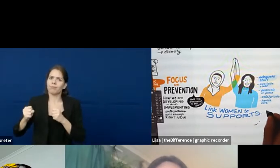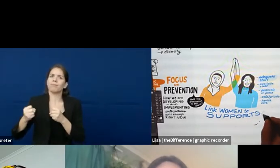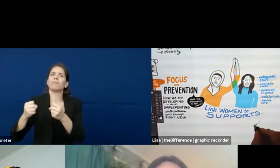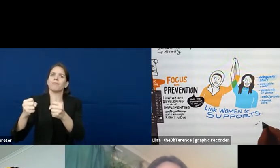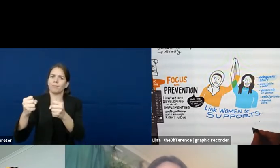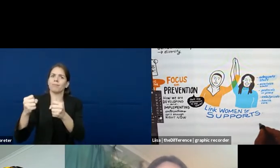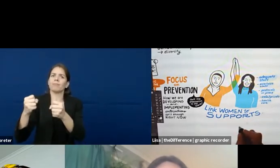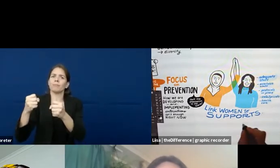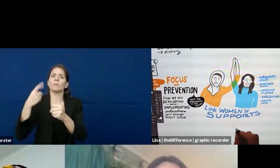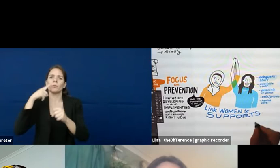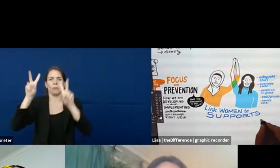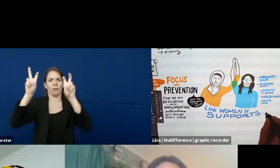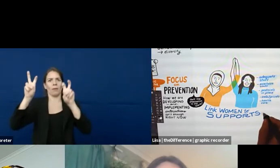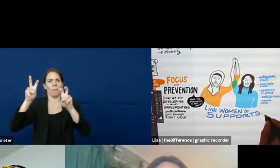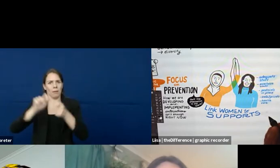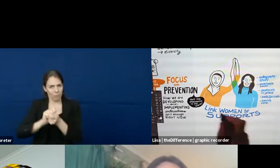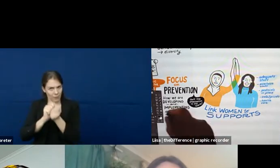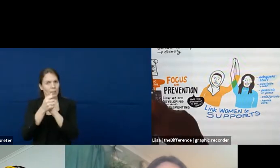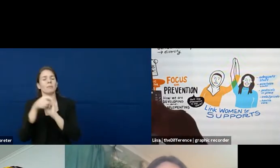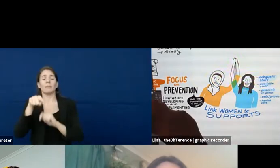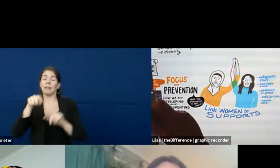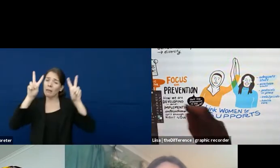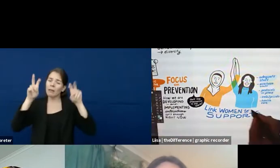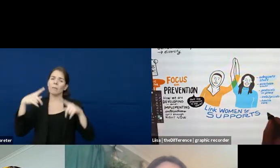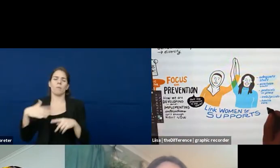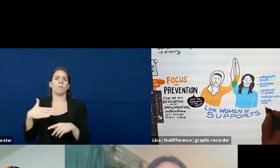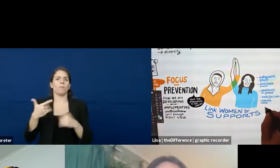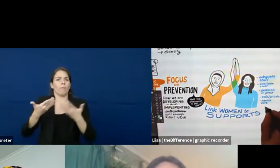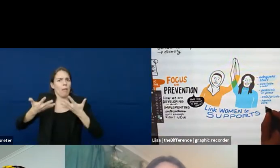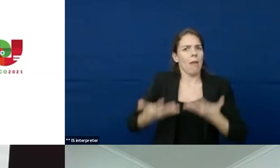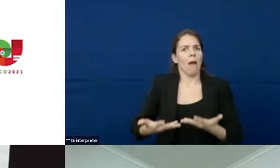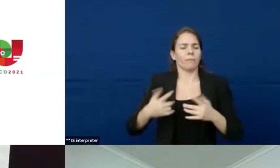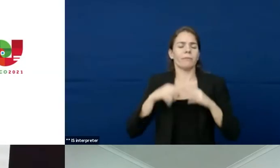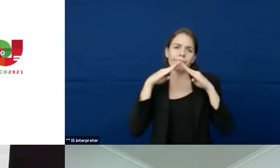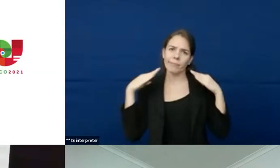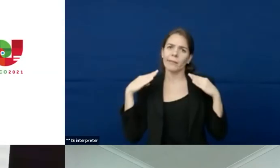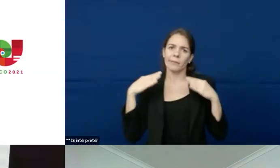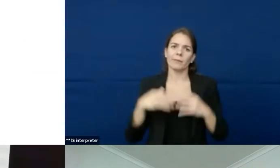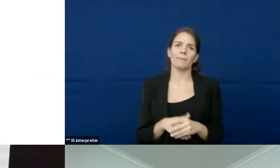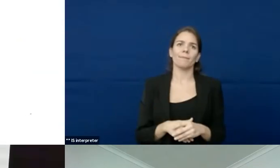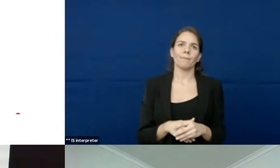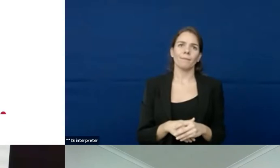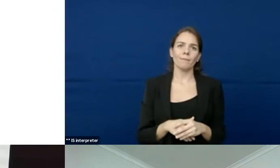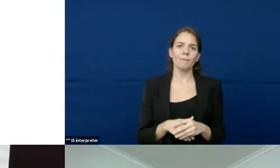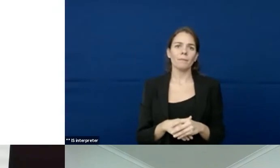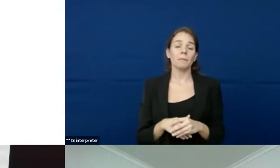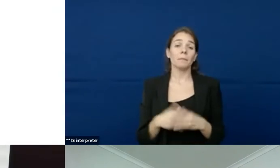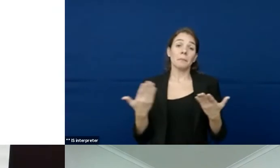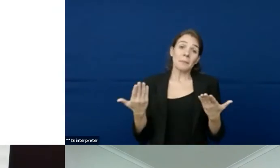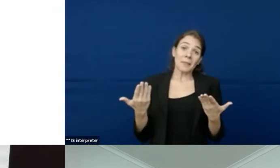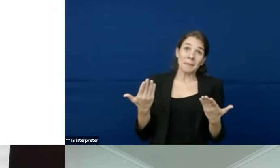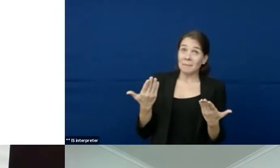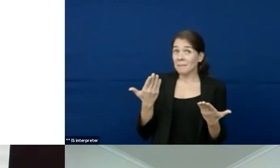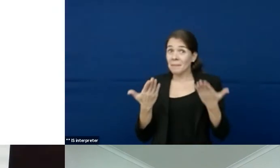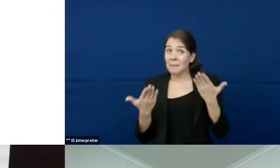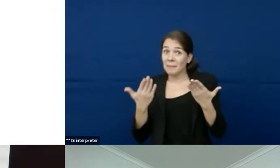in a year's time, most of us will not be in our homes, but we will be on the ground doing the work and